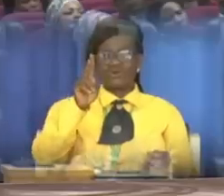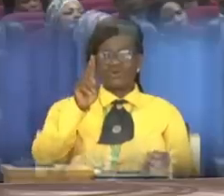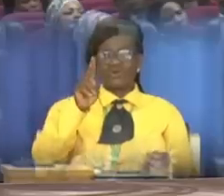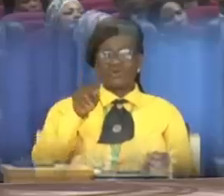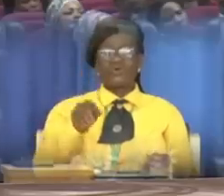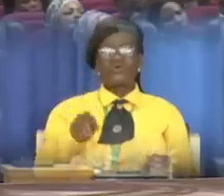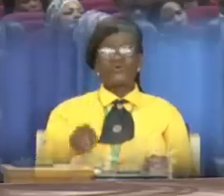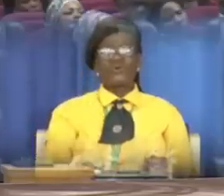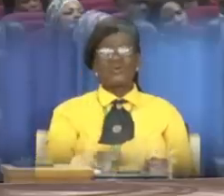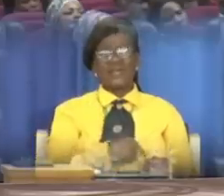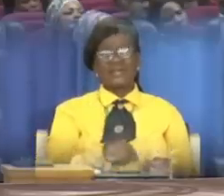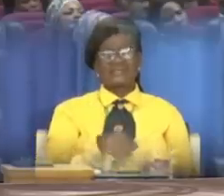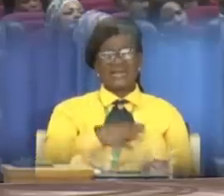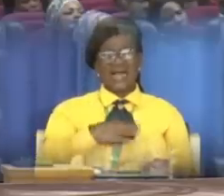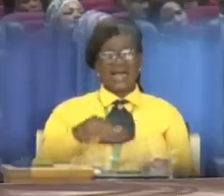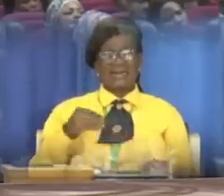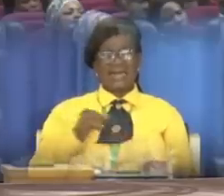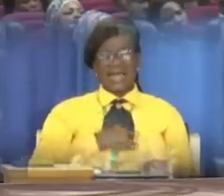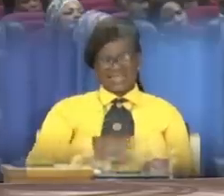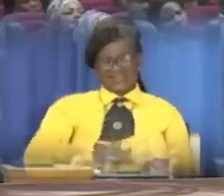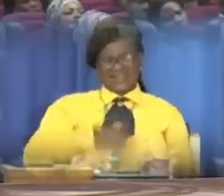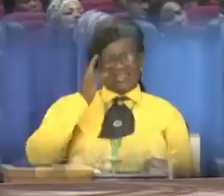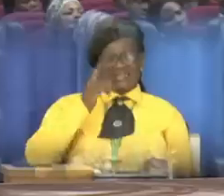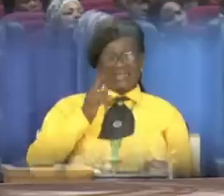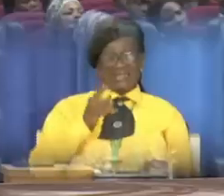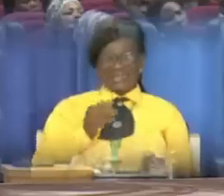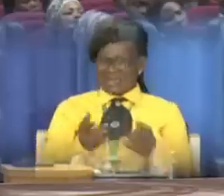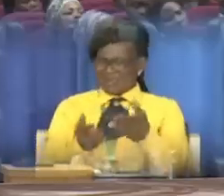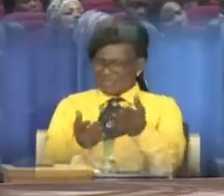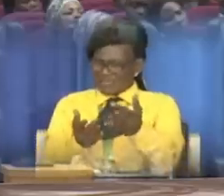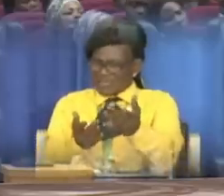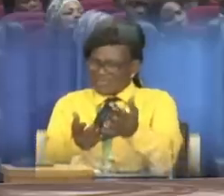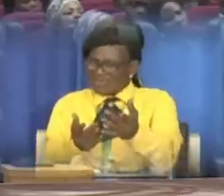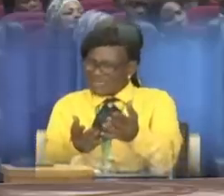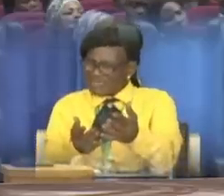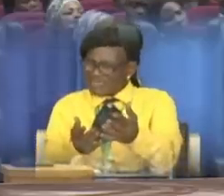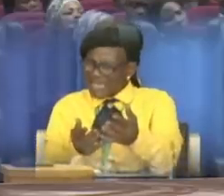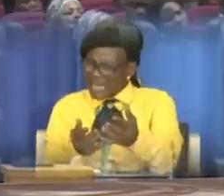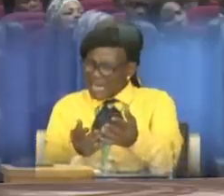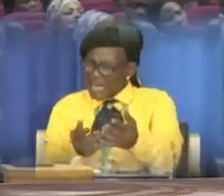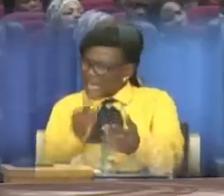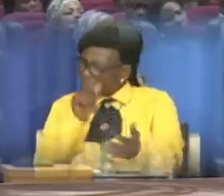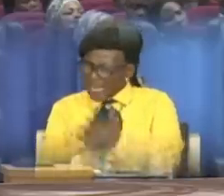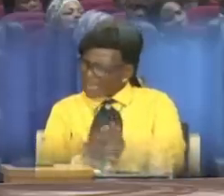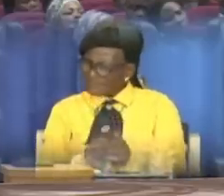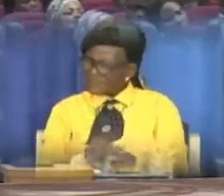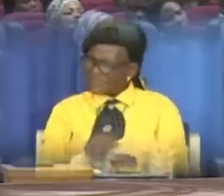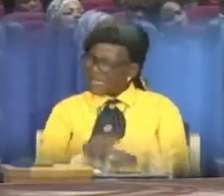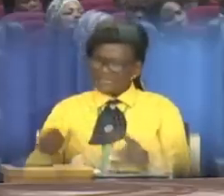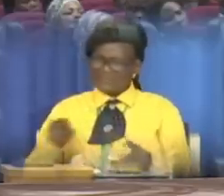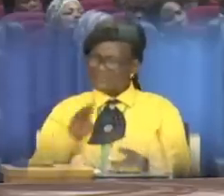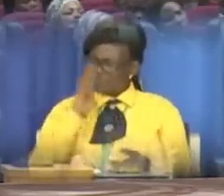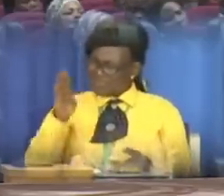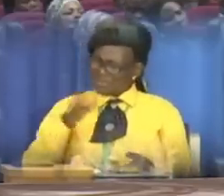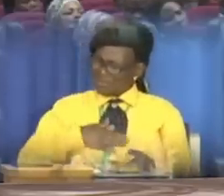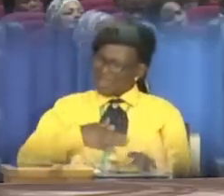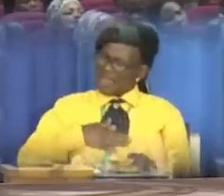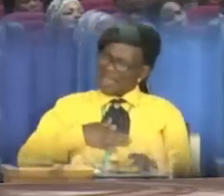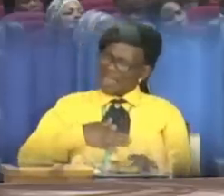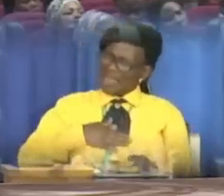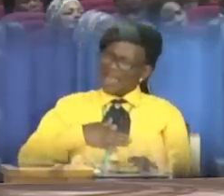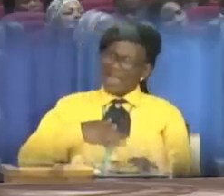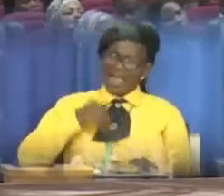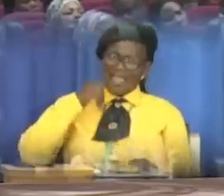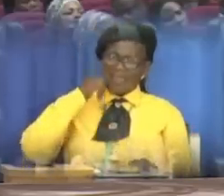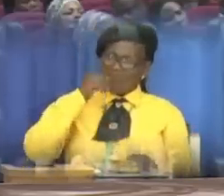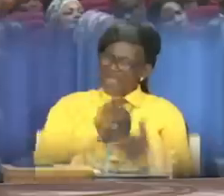And I felt, wait a minute, that can't be my wife. She won't be kissing me in the